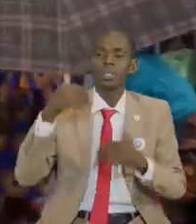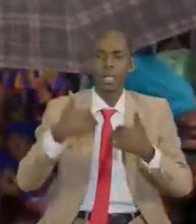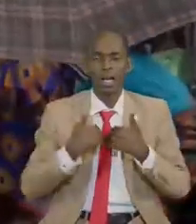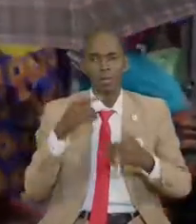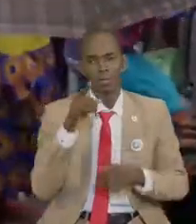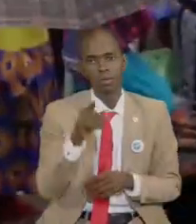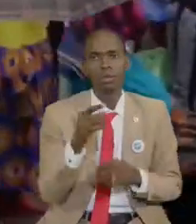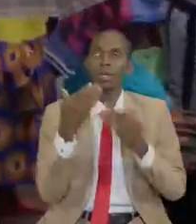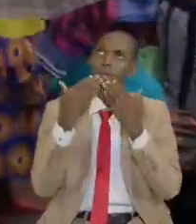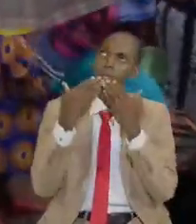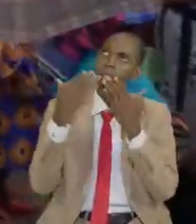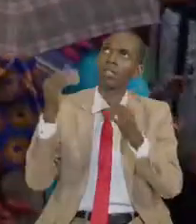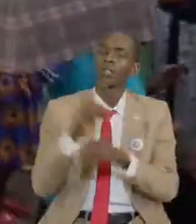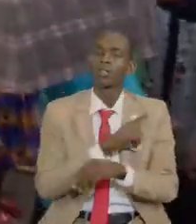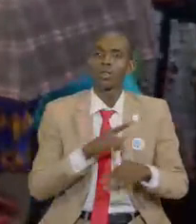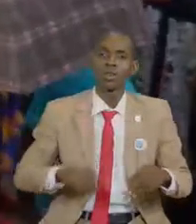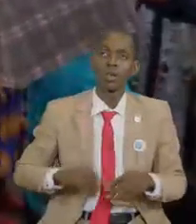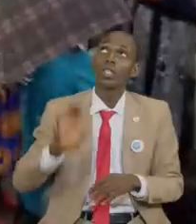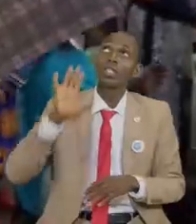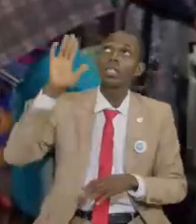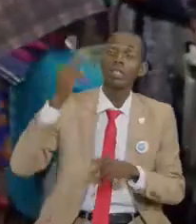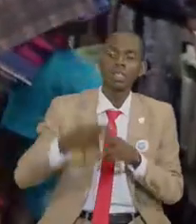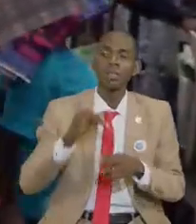the Lord his name is in you.